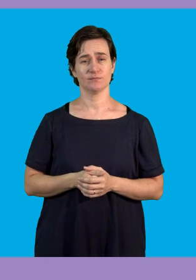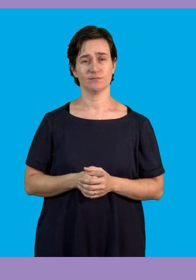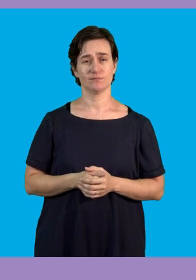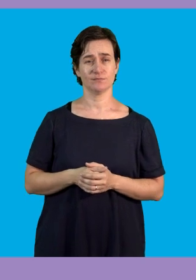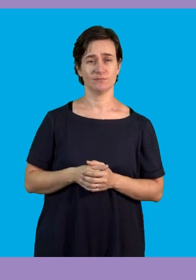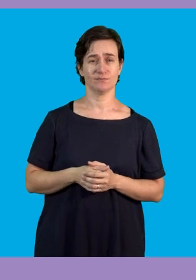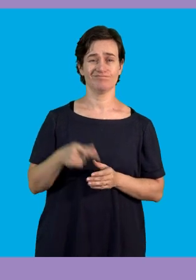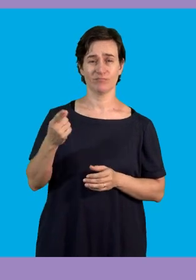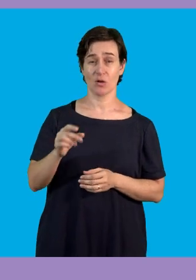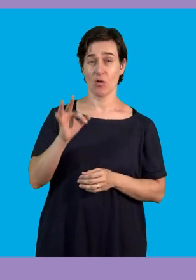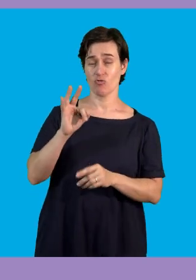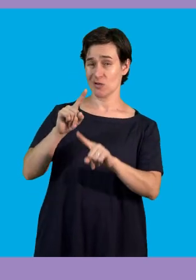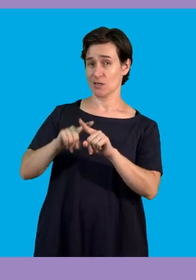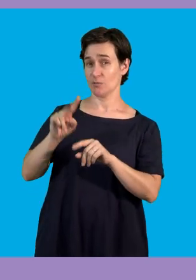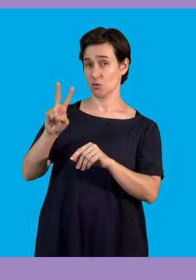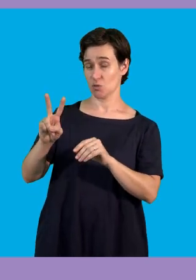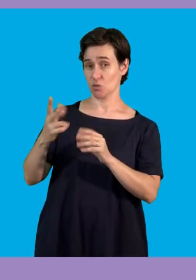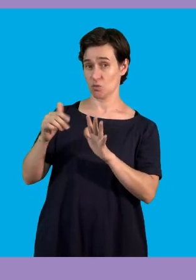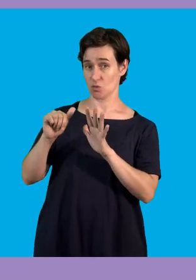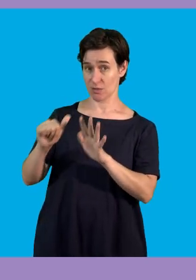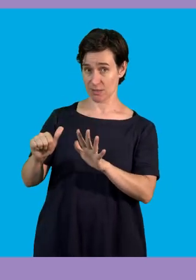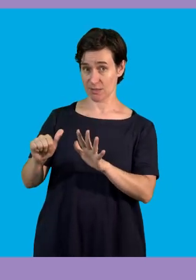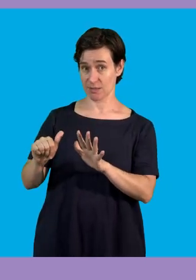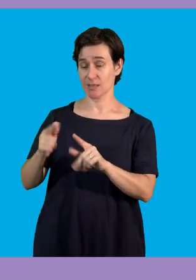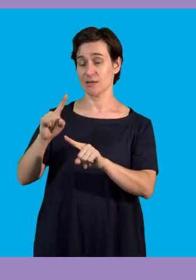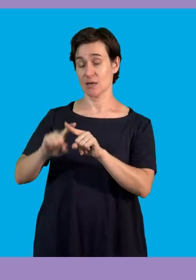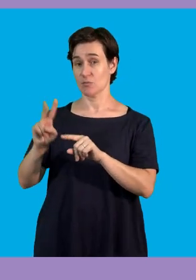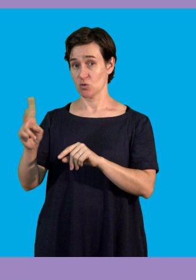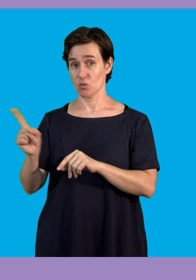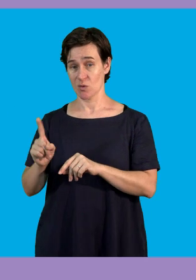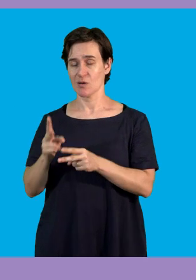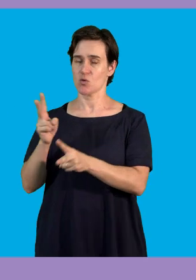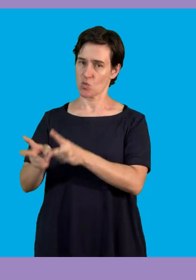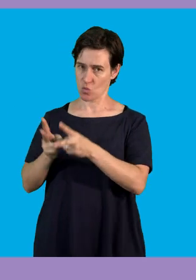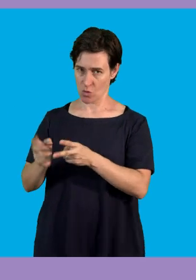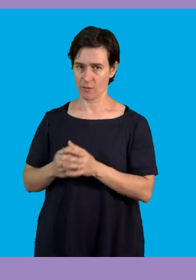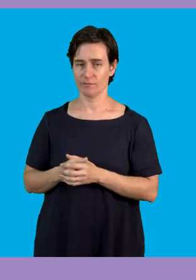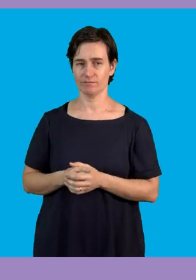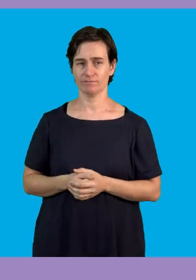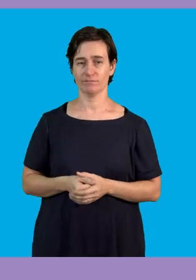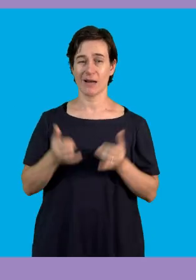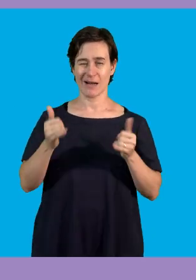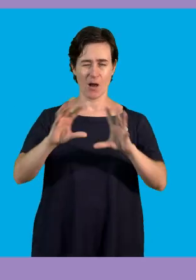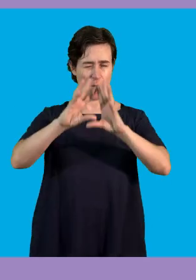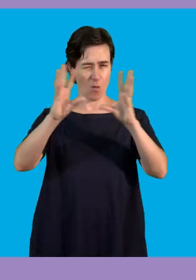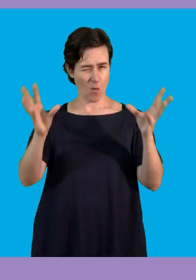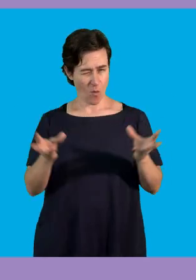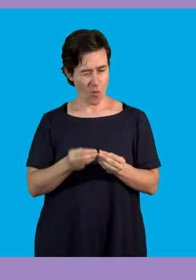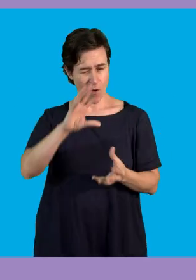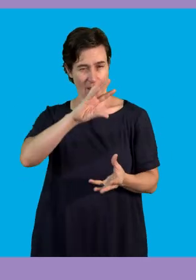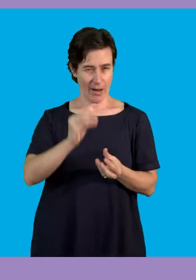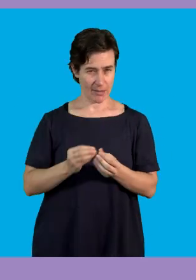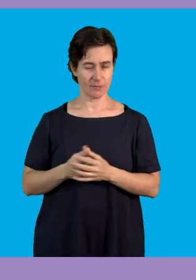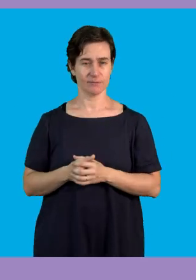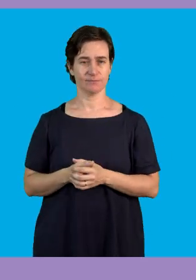And then 3 times 2 is 6 plus, multiplied by 2 is 12. So we now add all the values. Is